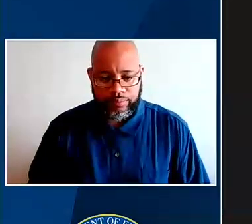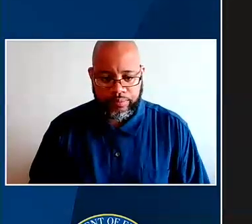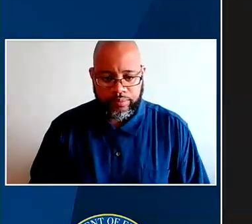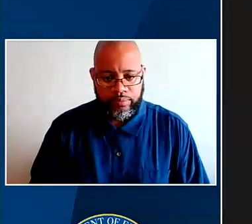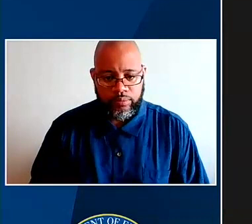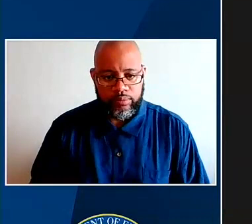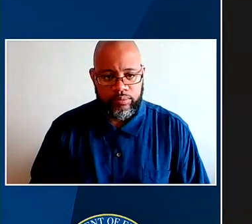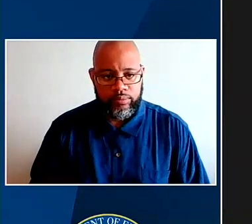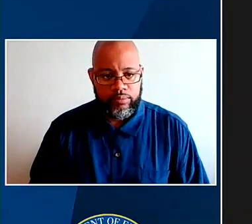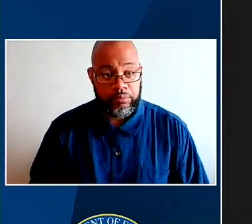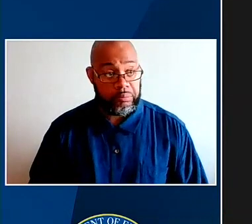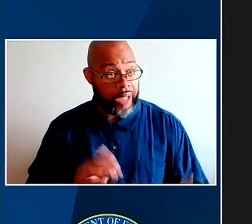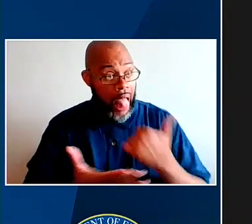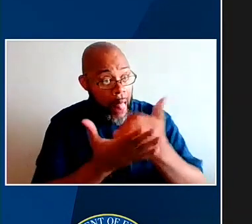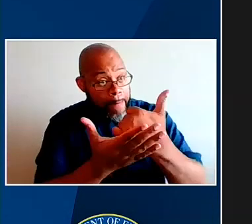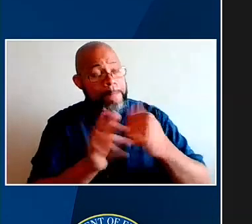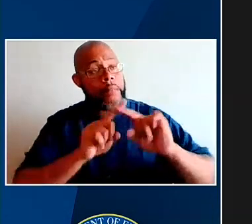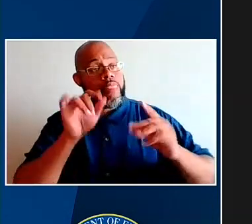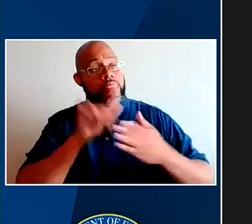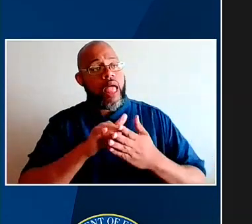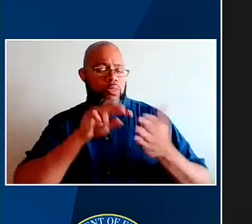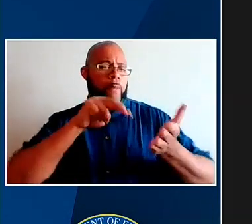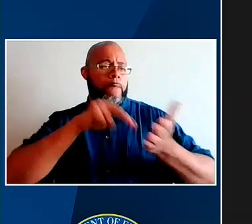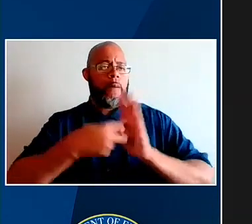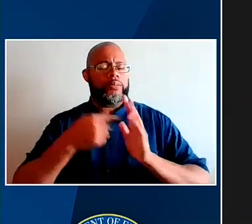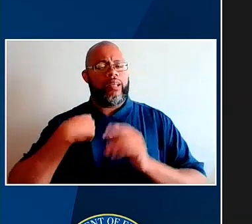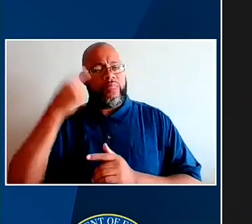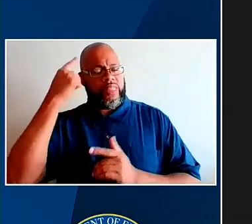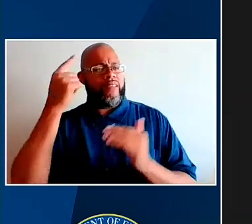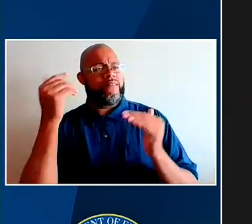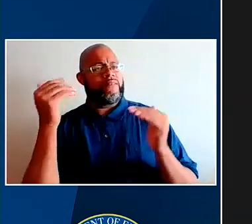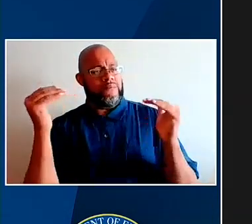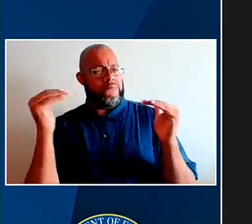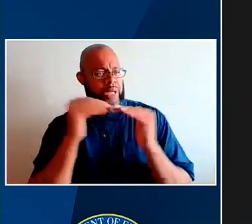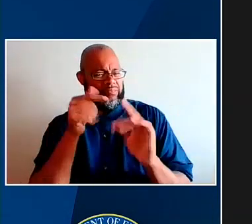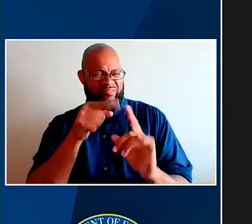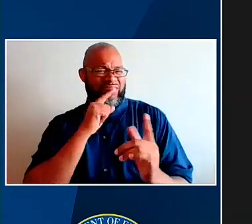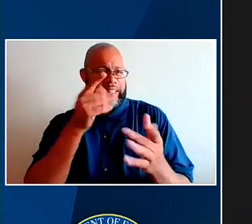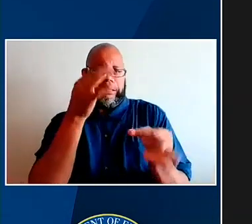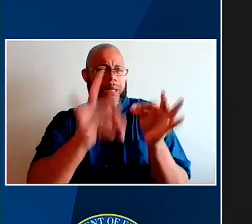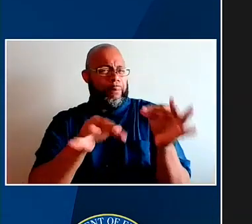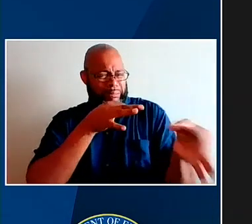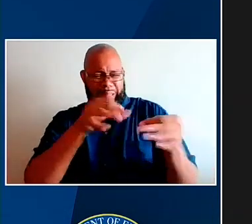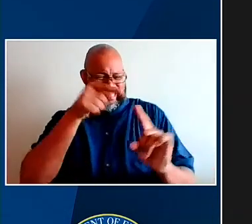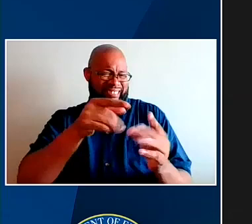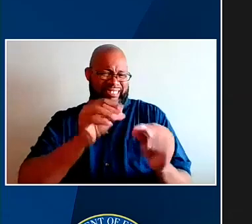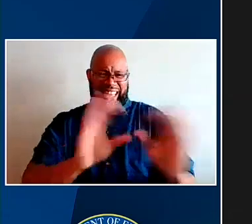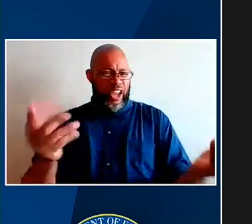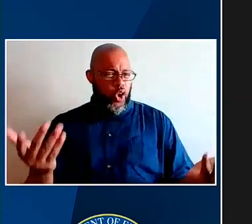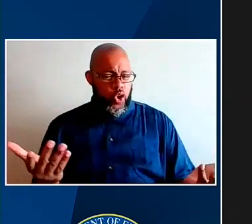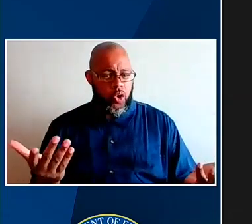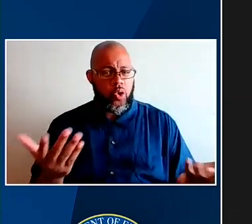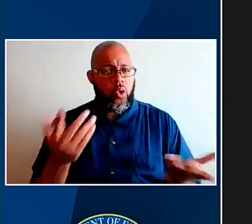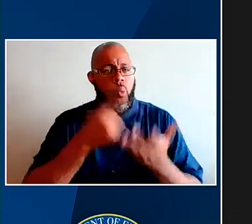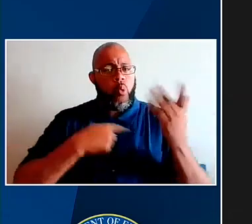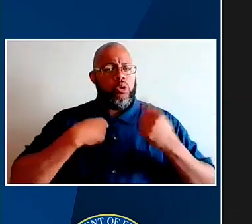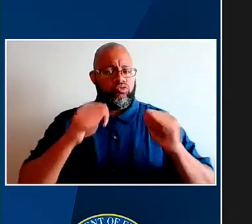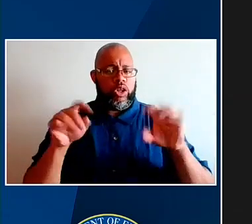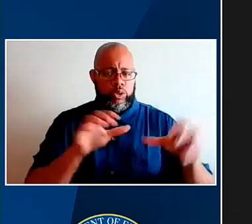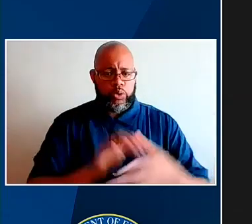I don't know if that helps, but that was the purpose. I think it's fairly self-explanatory in terms of what we're attempting